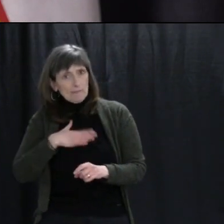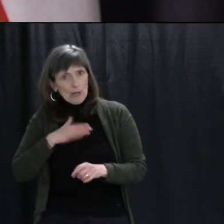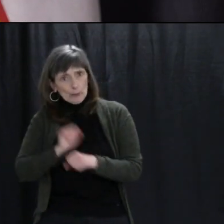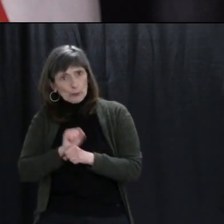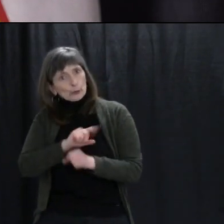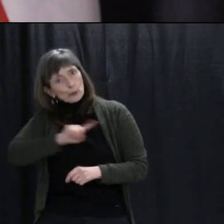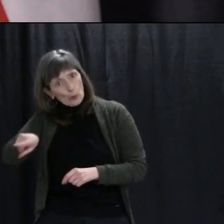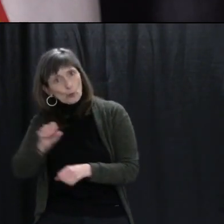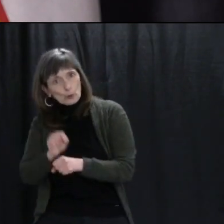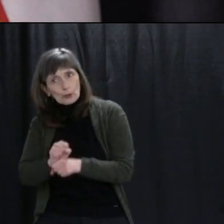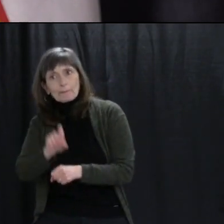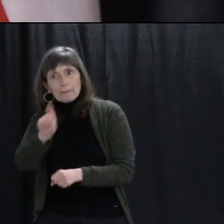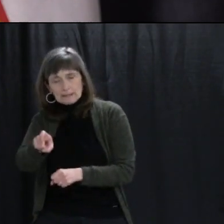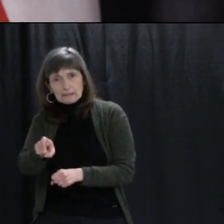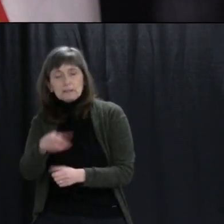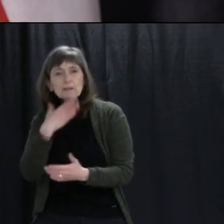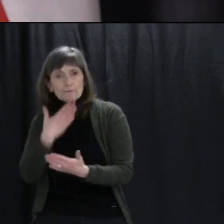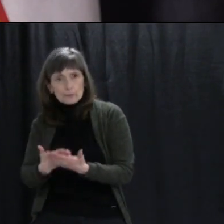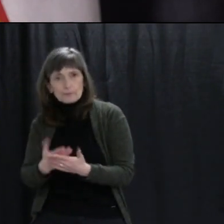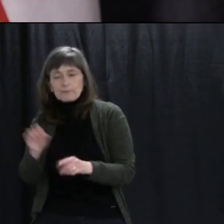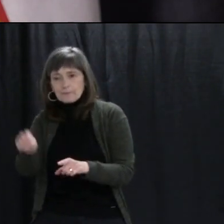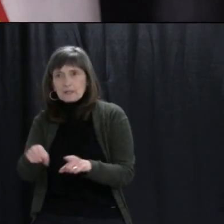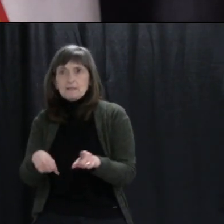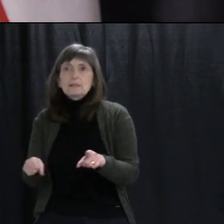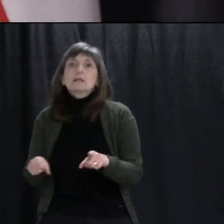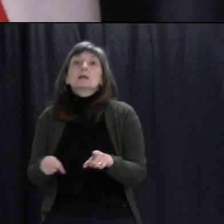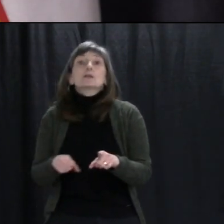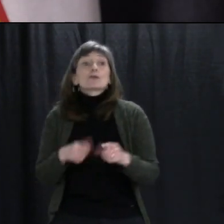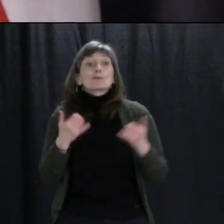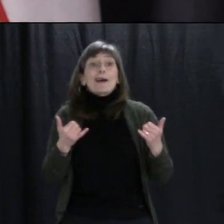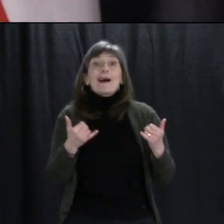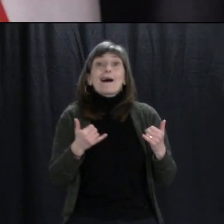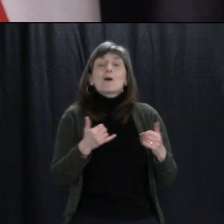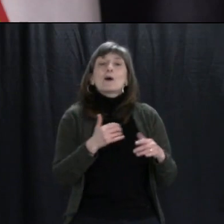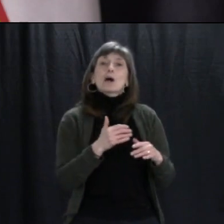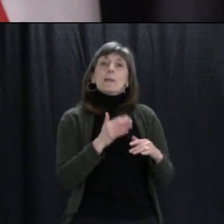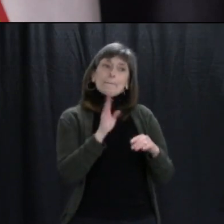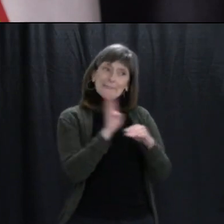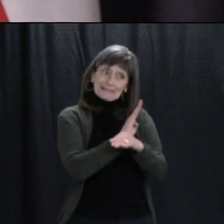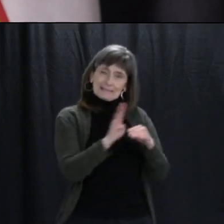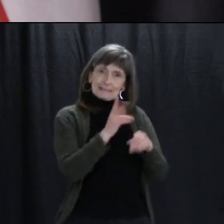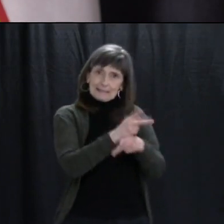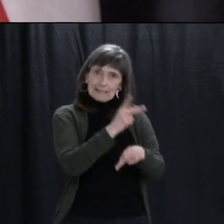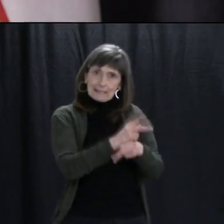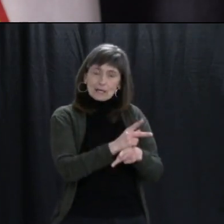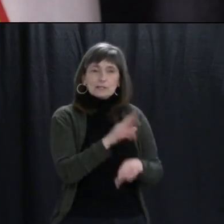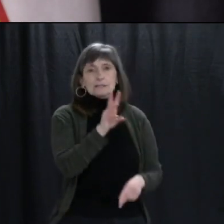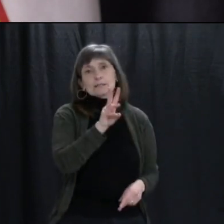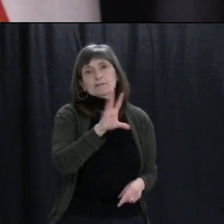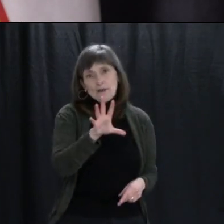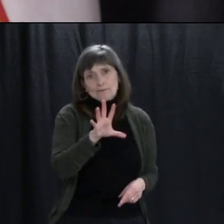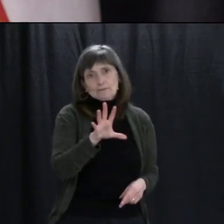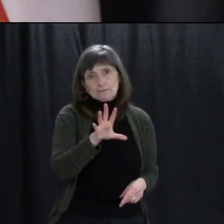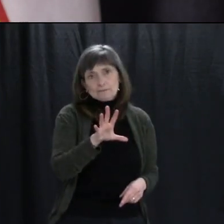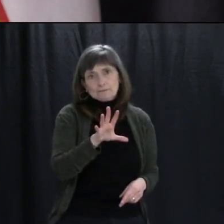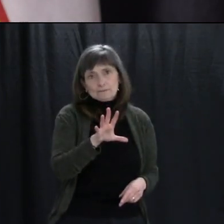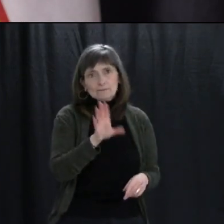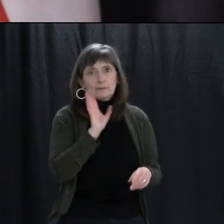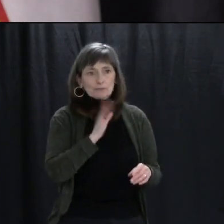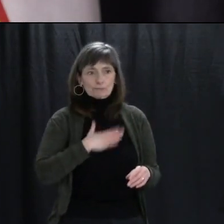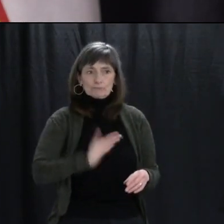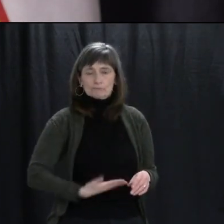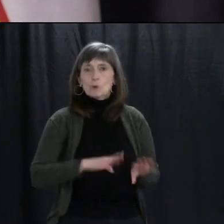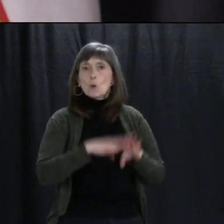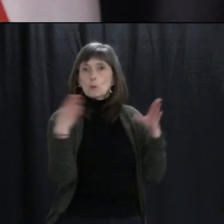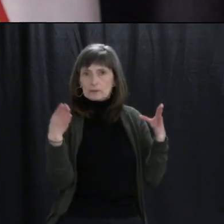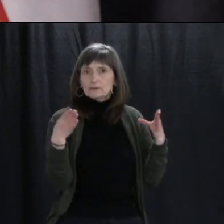that. So we have now some 65 childcare operators that have stepped up. There's considerably more than that within the province. But what we're trying to